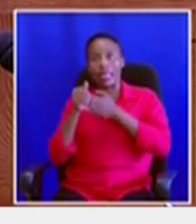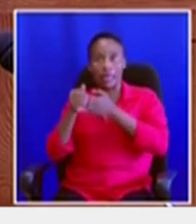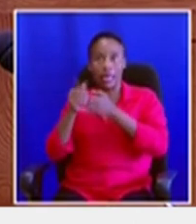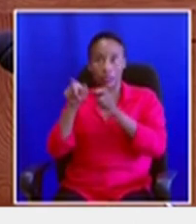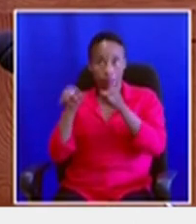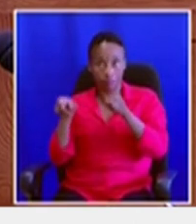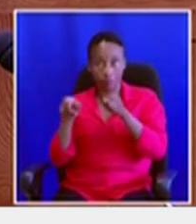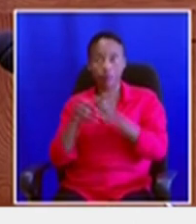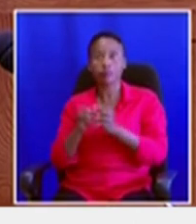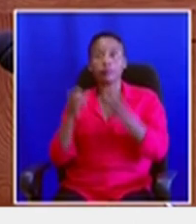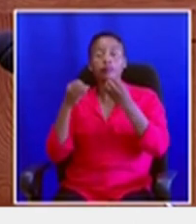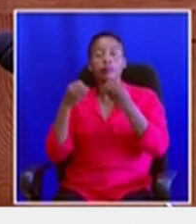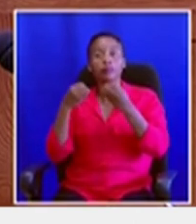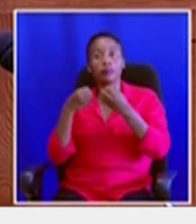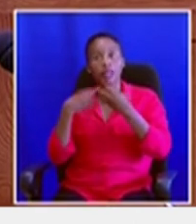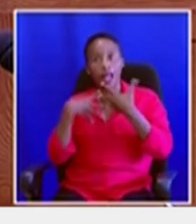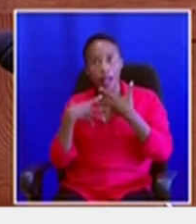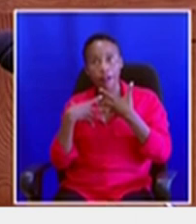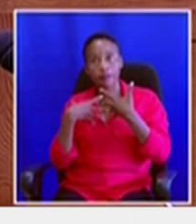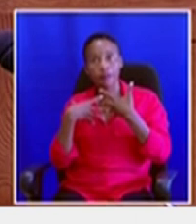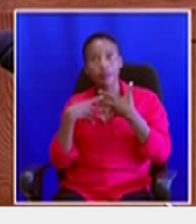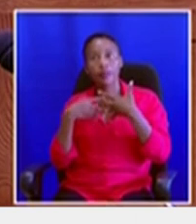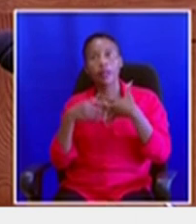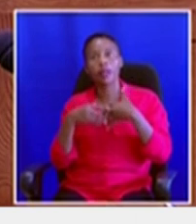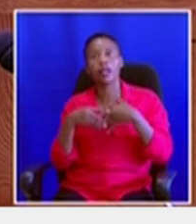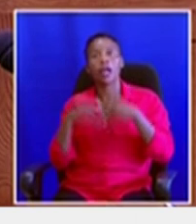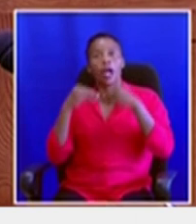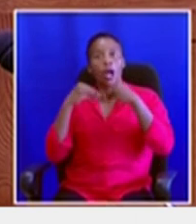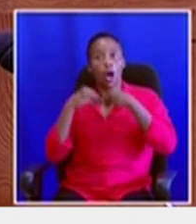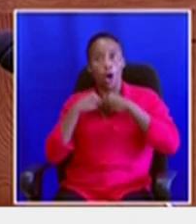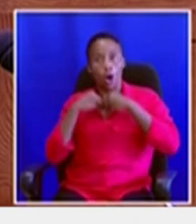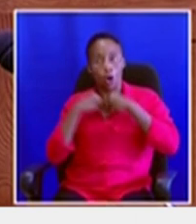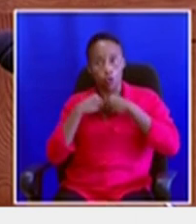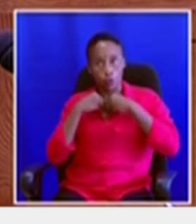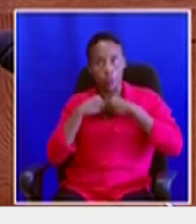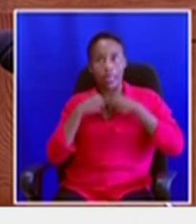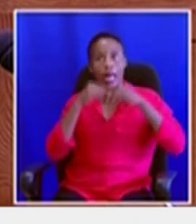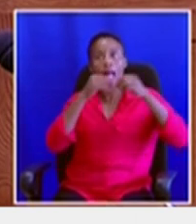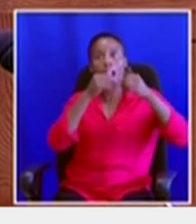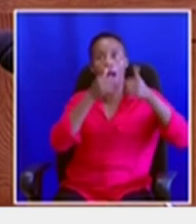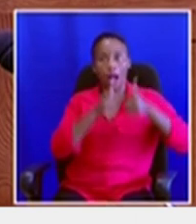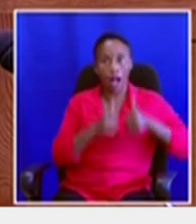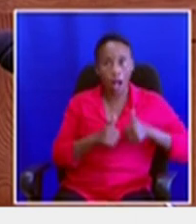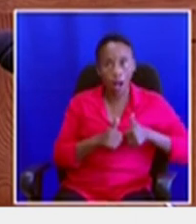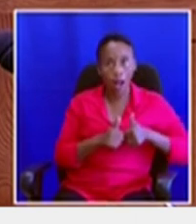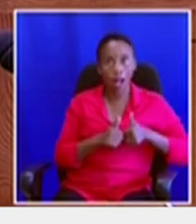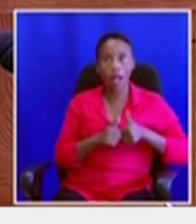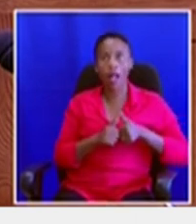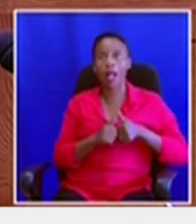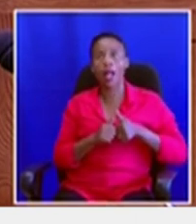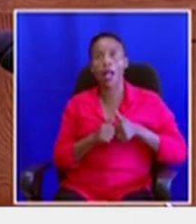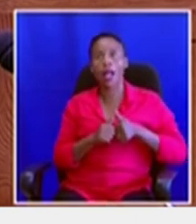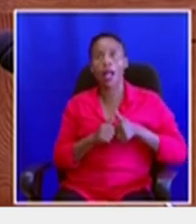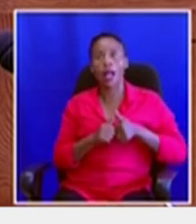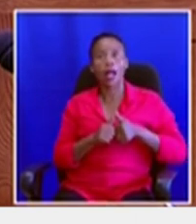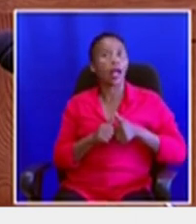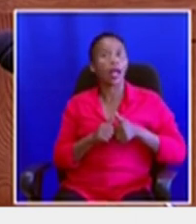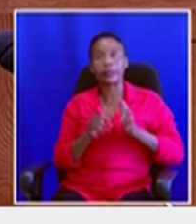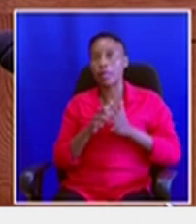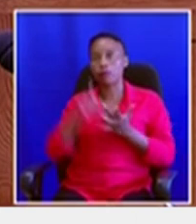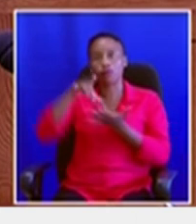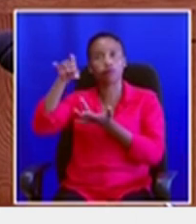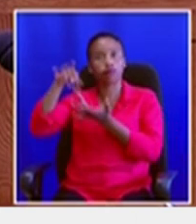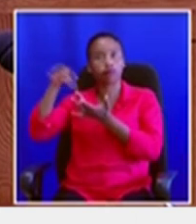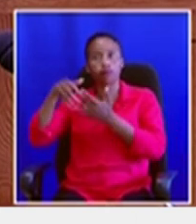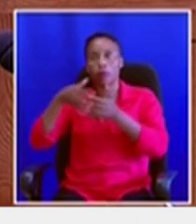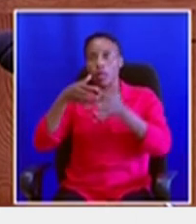gave us their own account, and without pulling any punches,